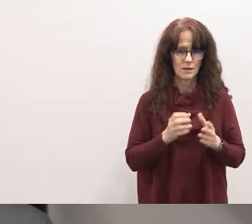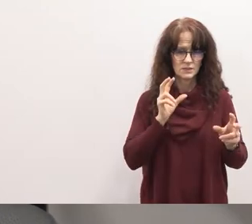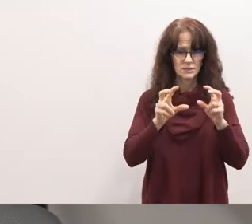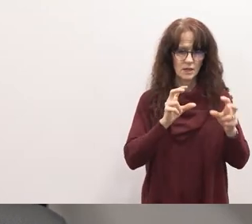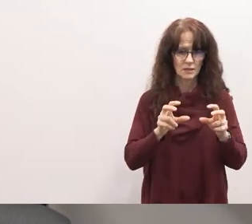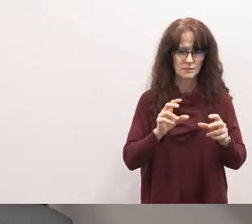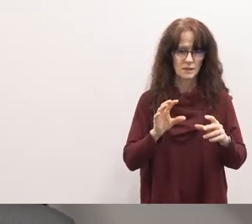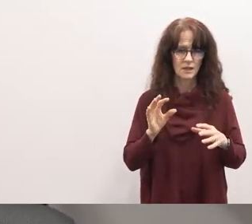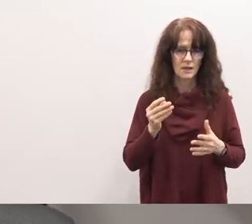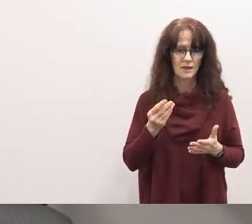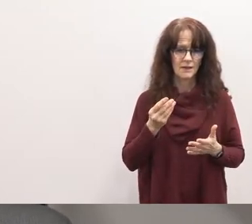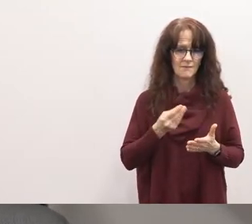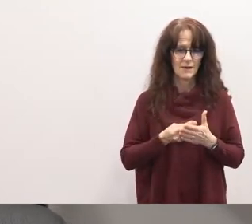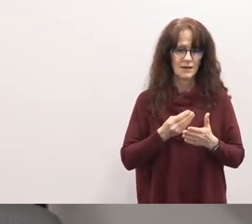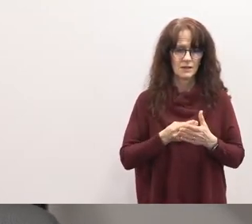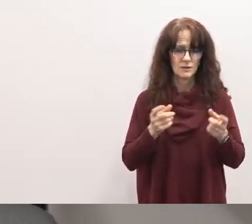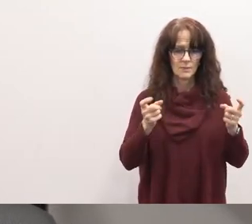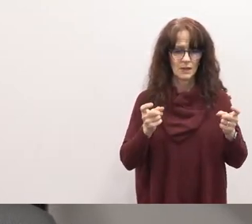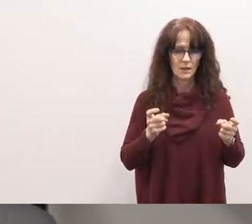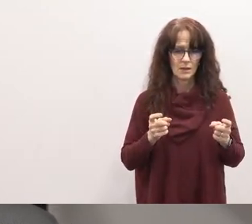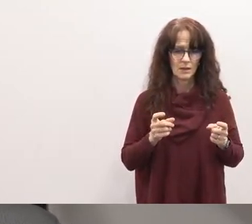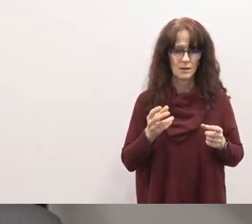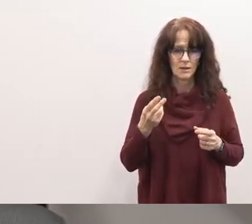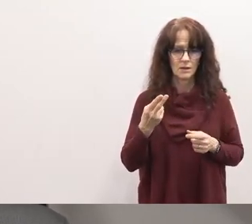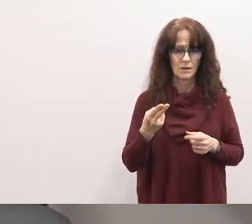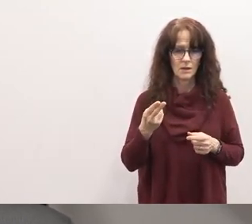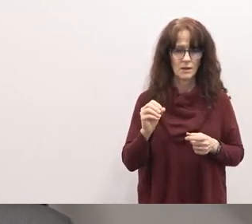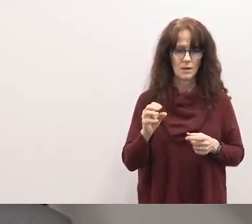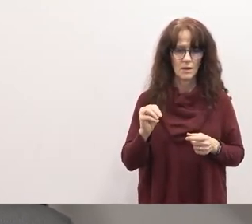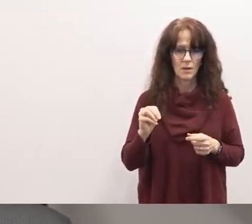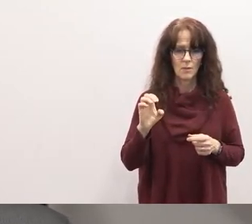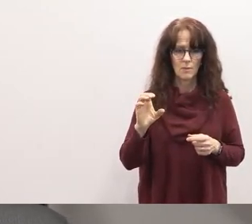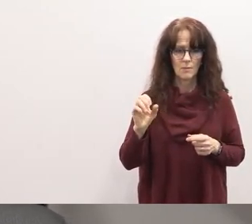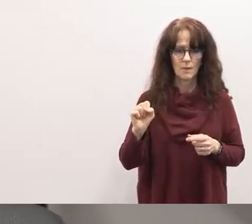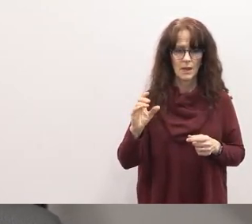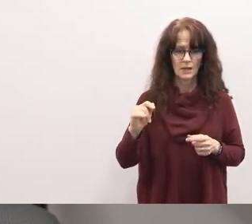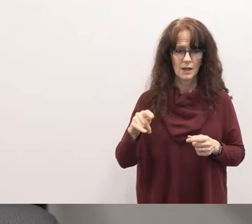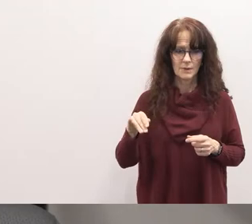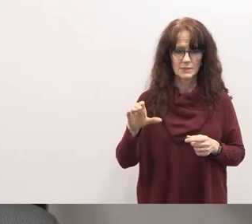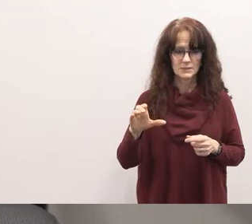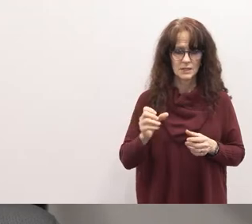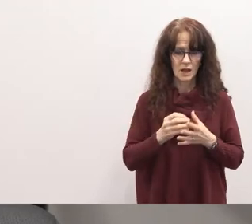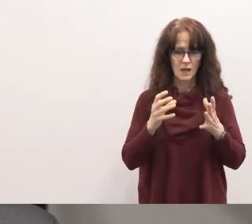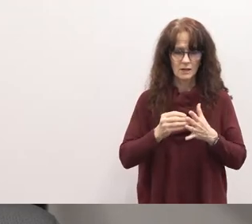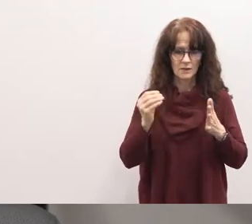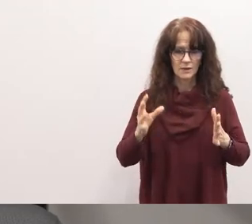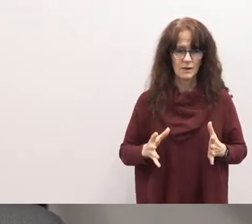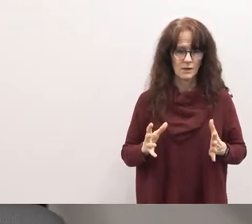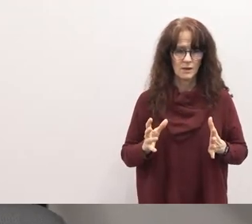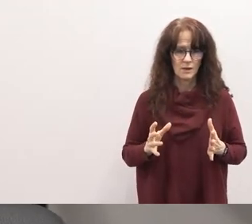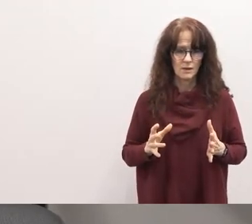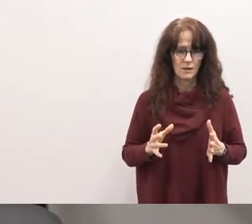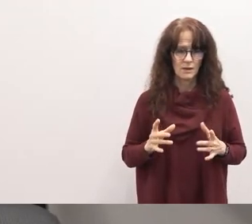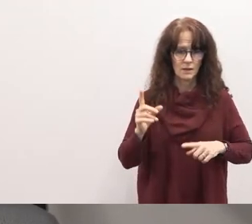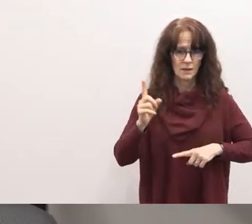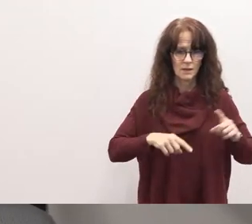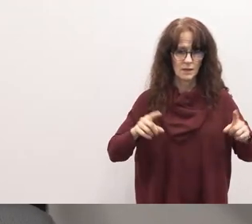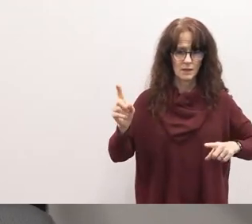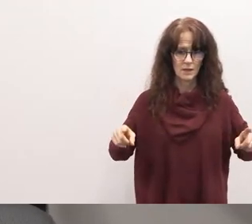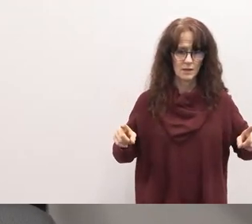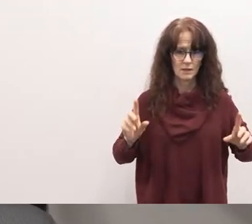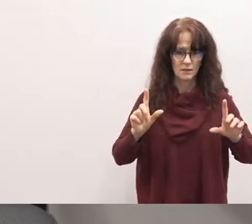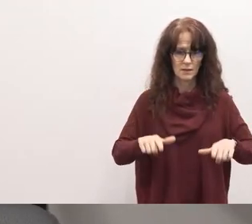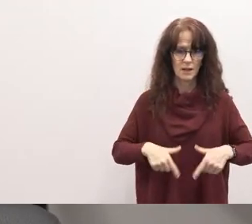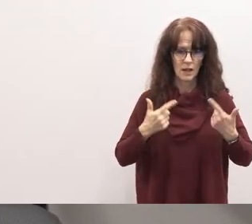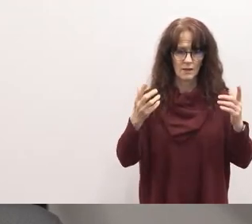financial management. Also home economics, because a lot of students, they have different